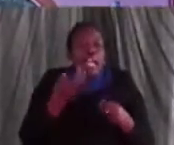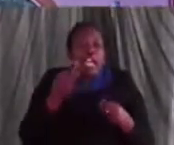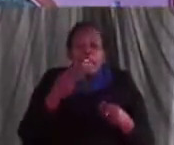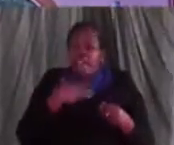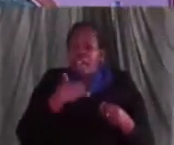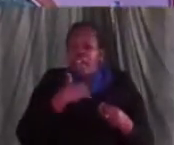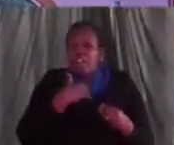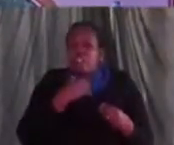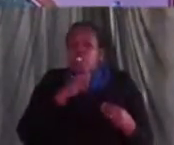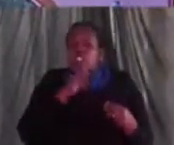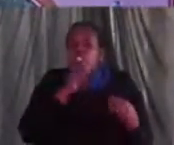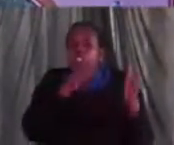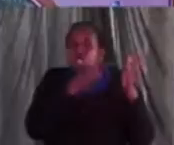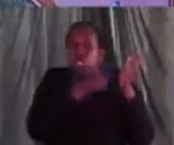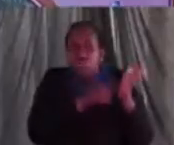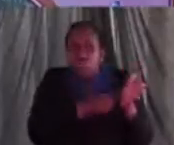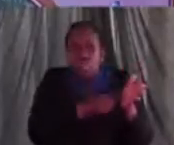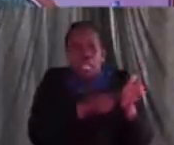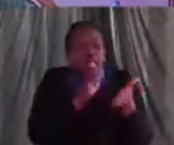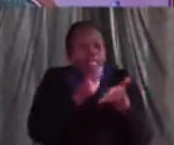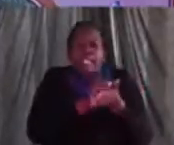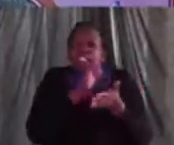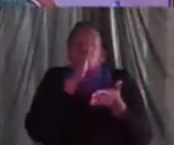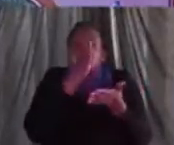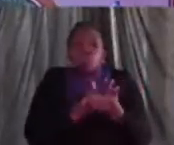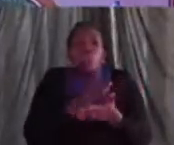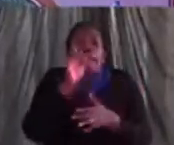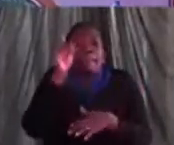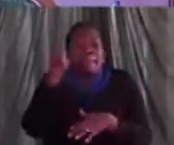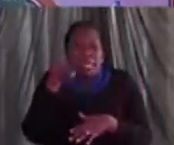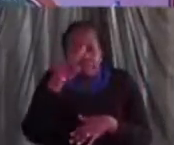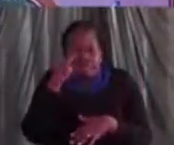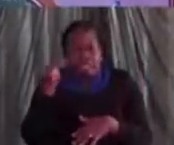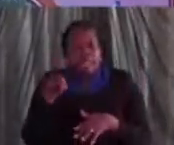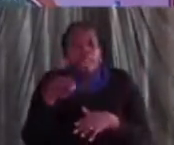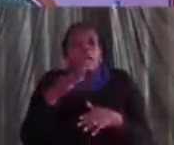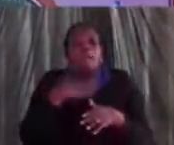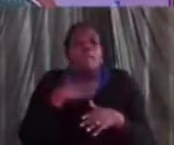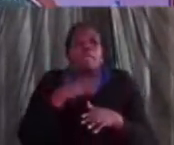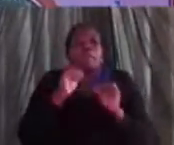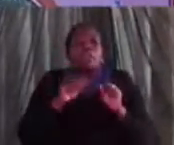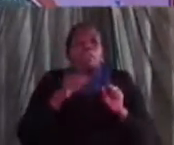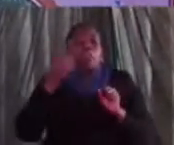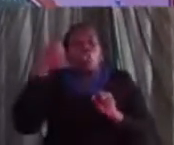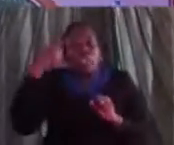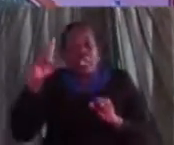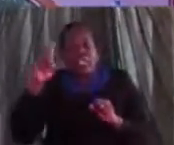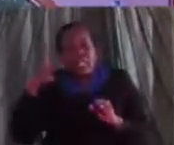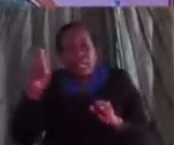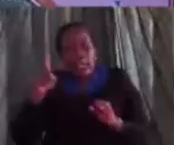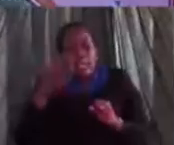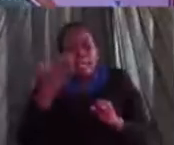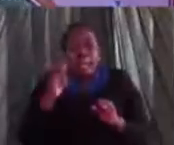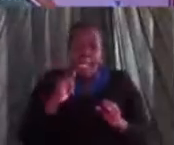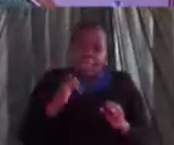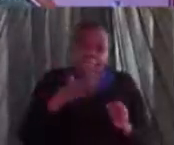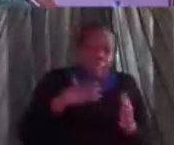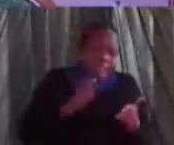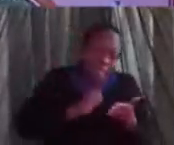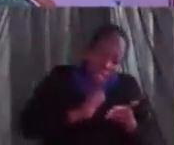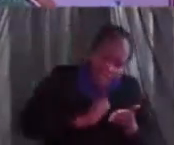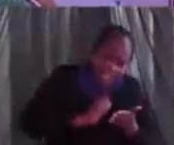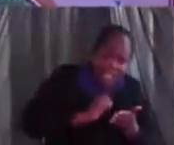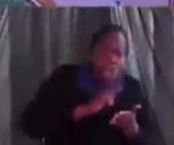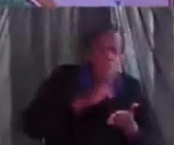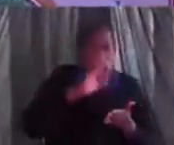the others, that is an error. I can correct that by in a write-up or any other by